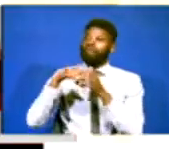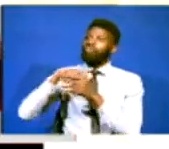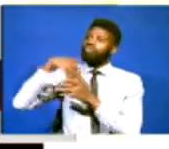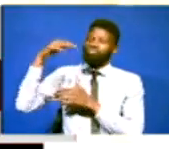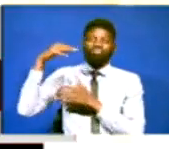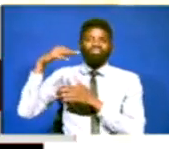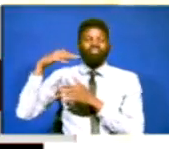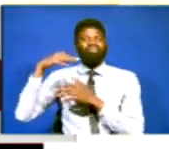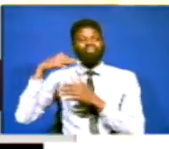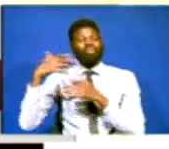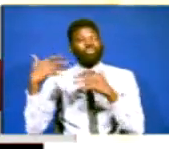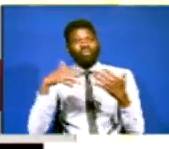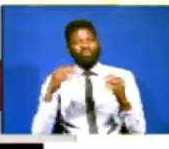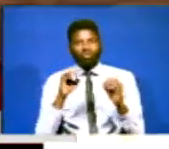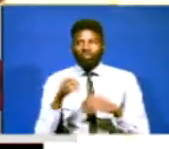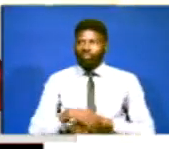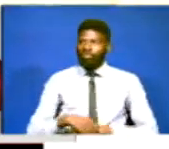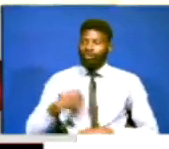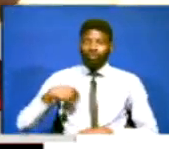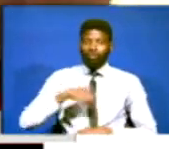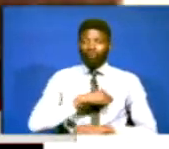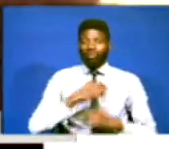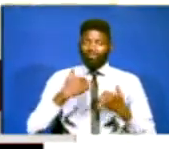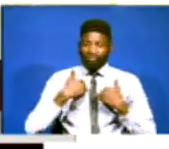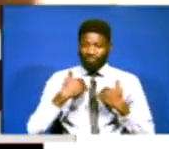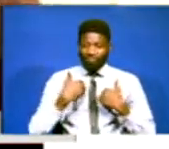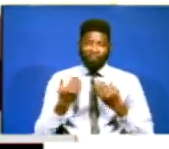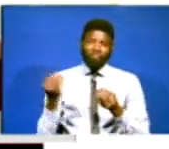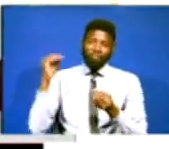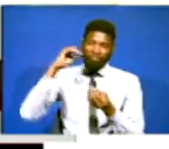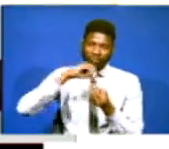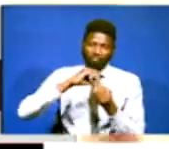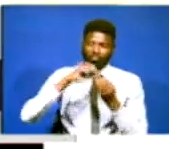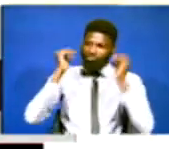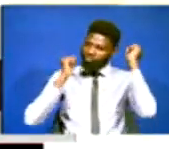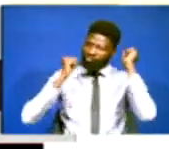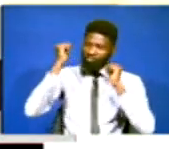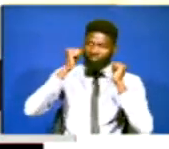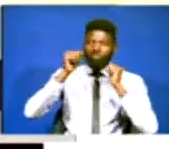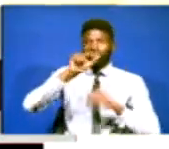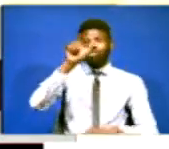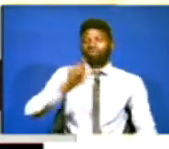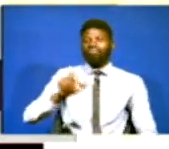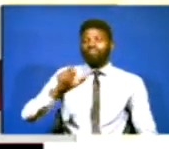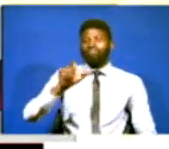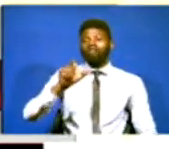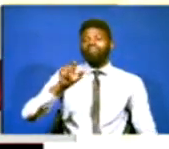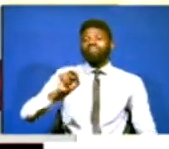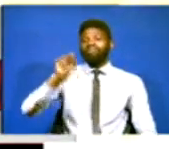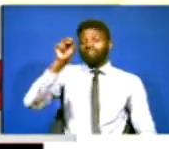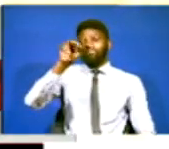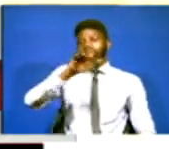forces in this region than any other part of Kenya, all the way from Boni to Liboi. And as a